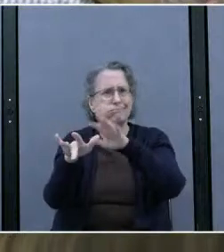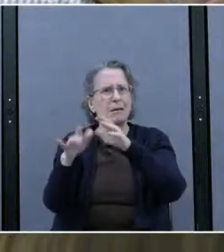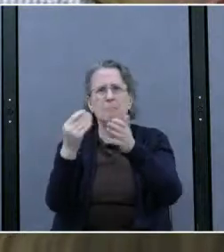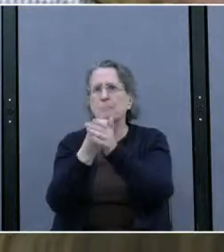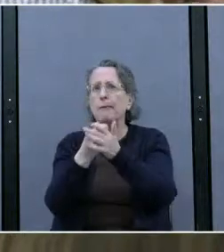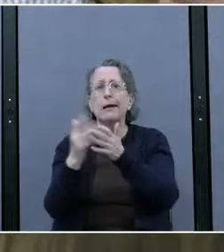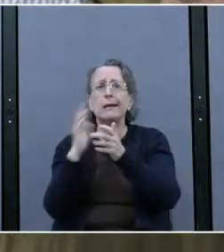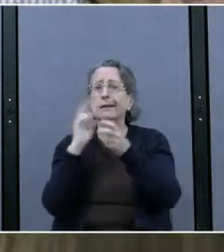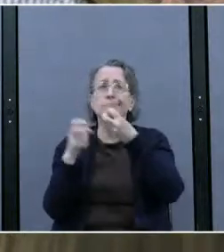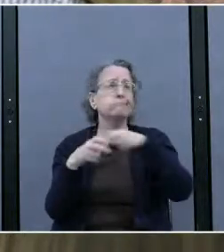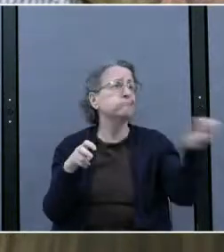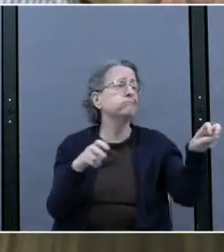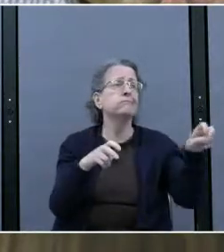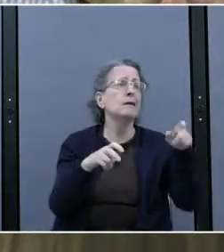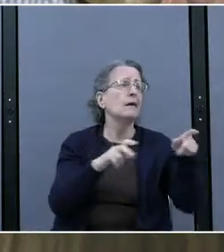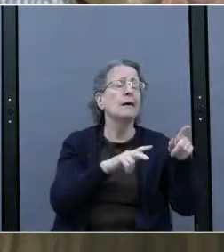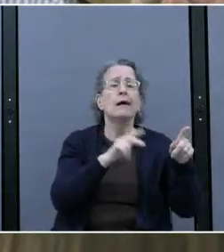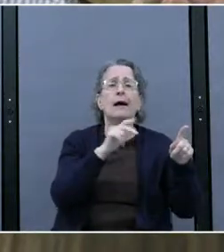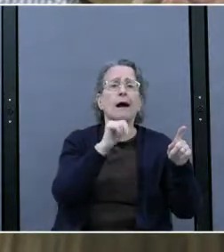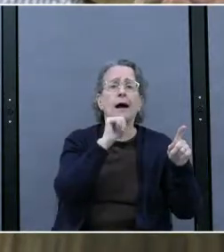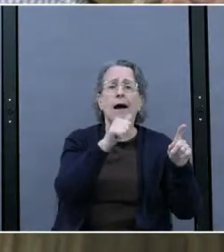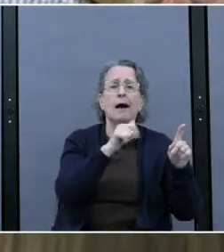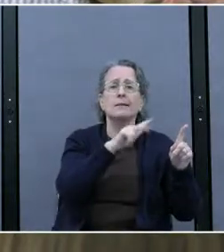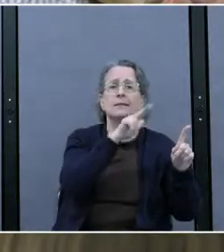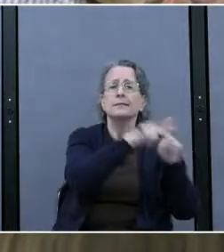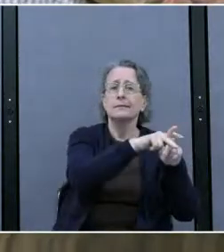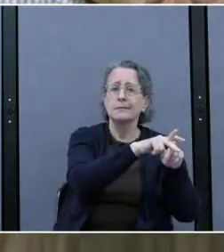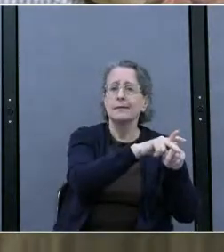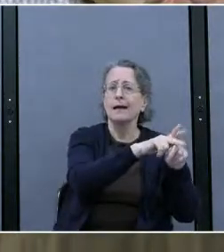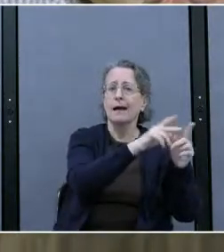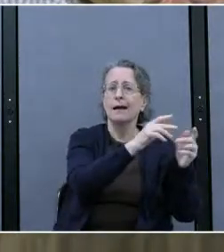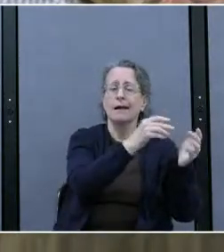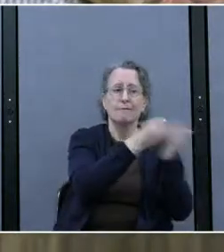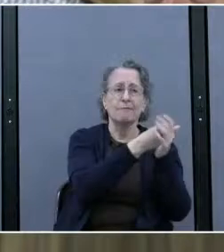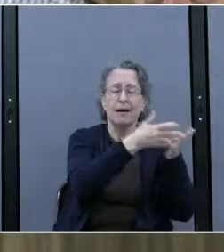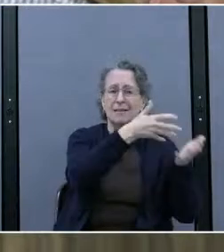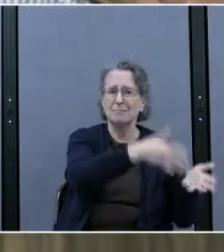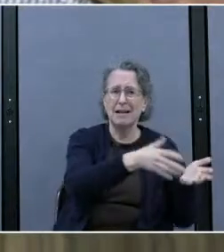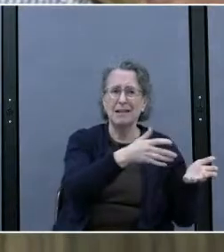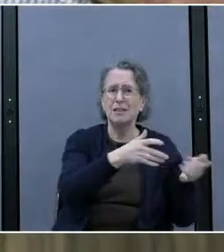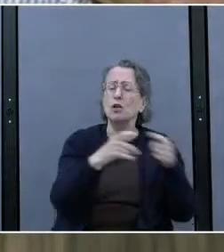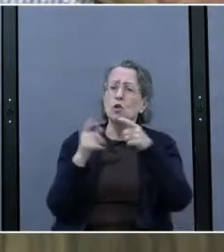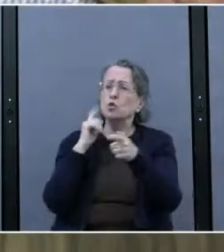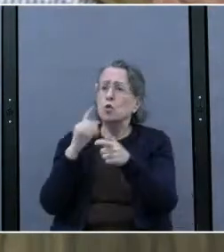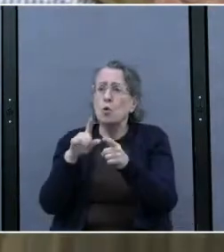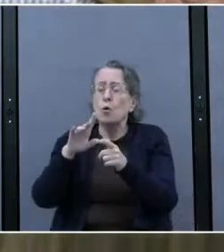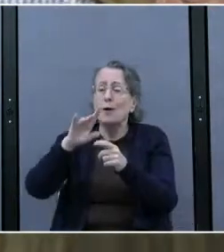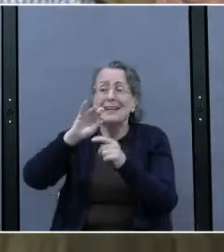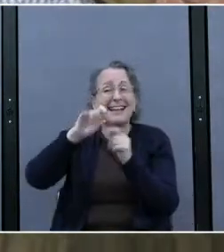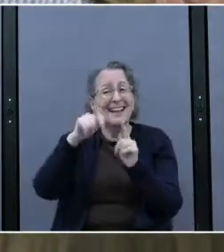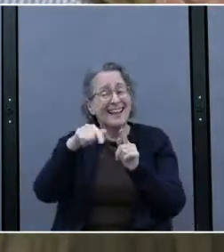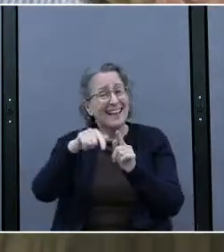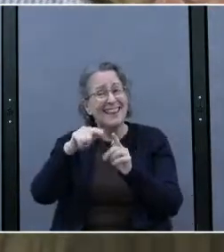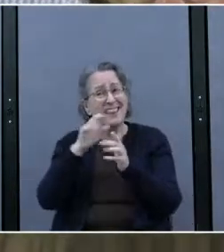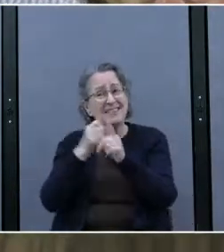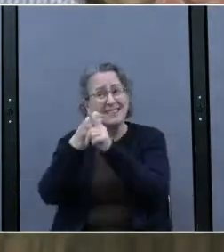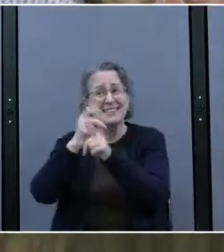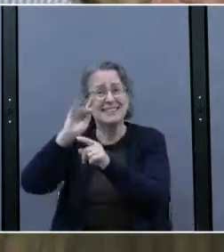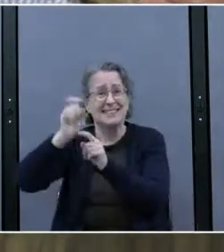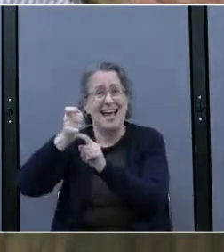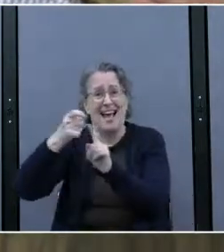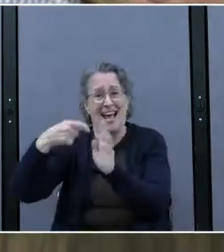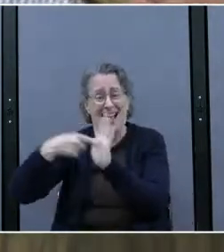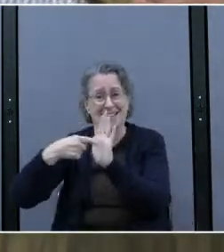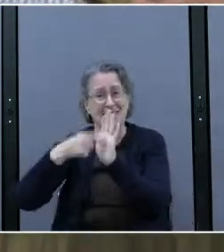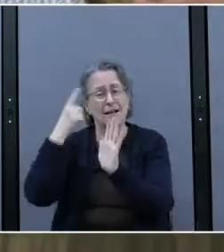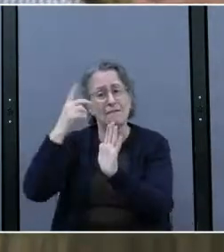taxing people for money for one purpose and then it goes to another, and it kind of feels like that's a lot of money because